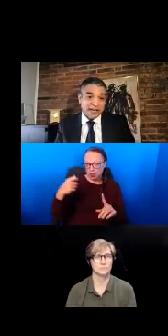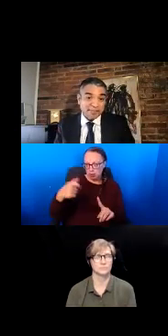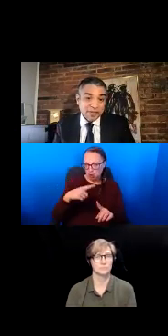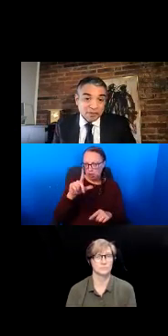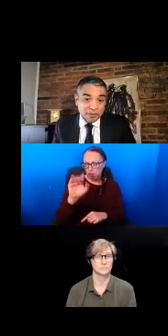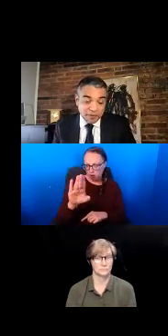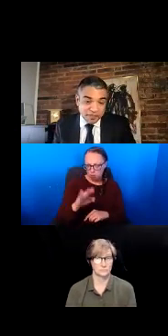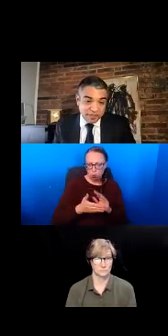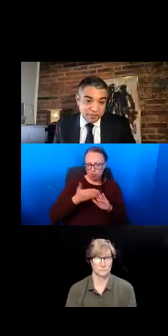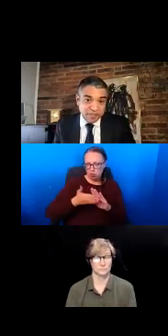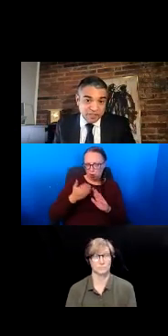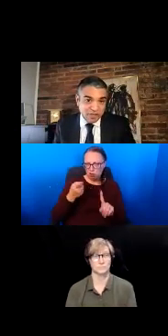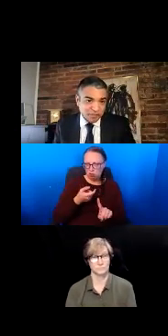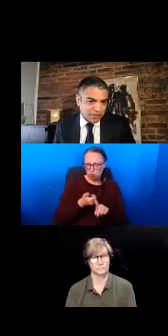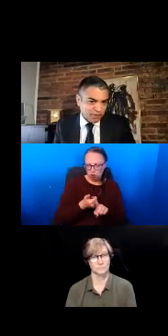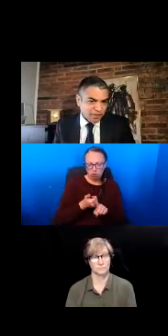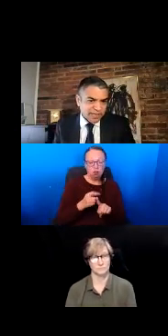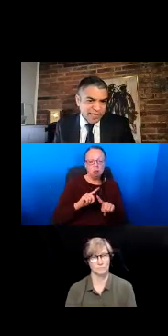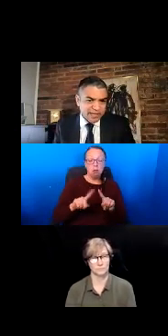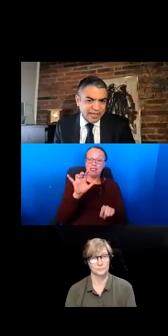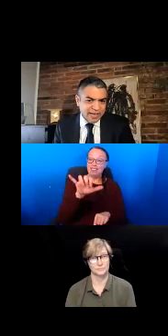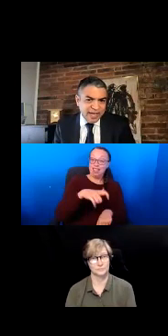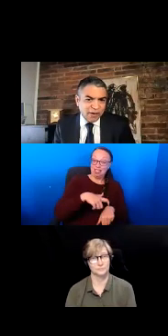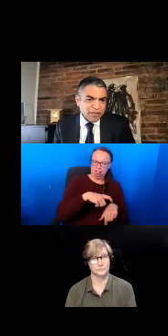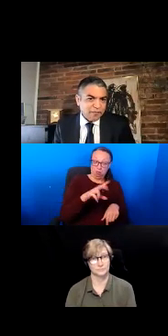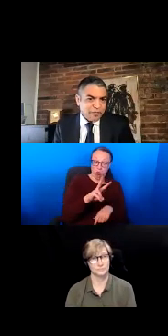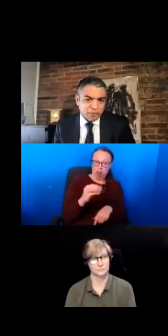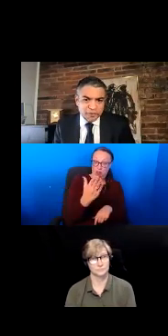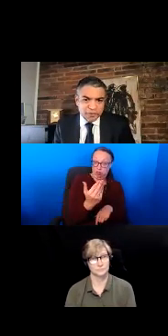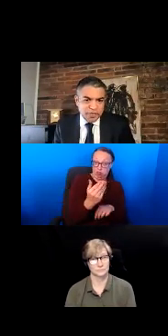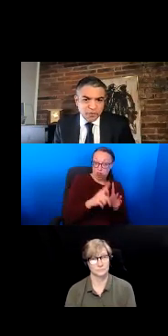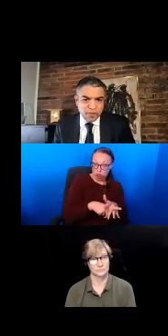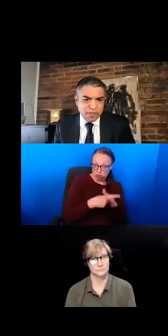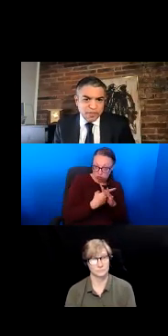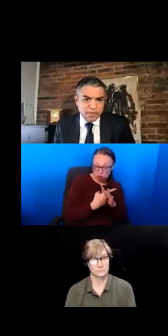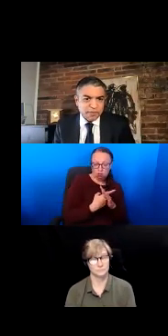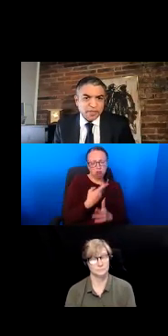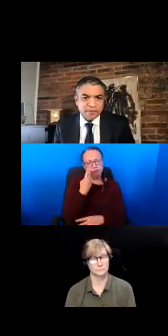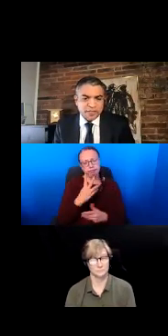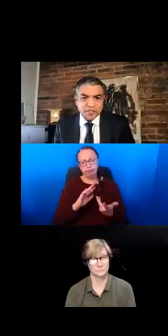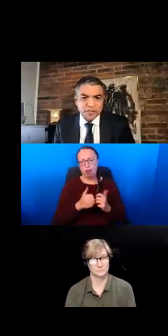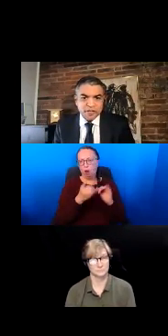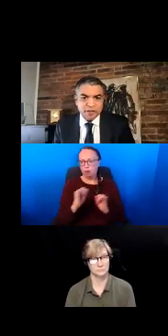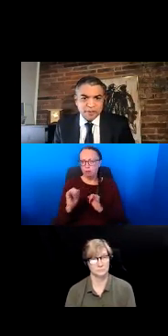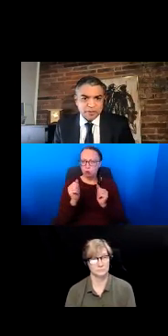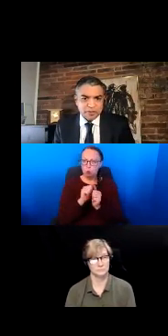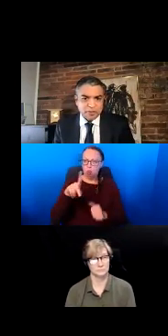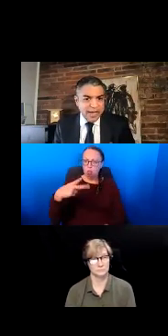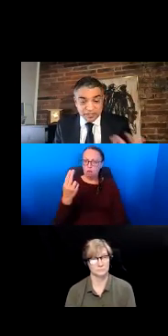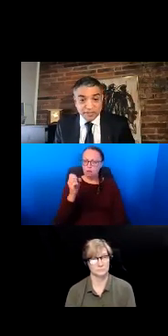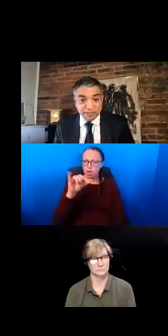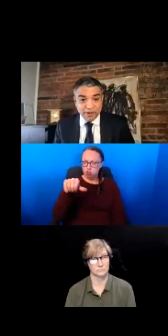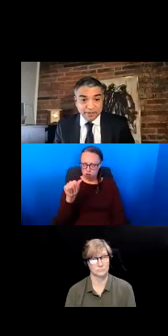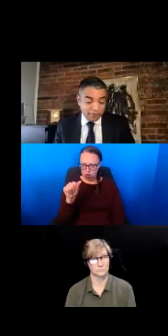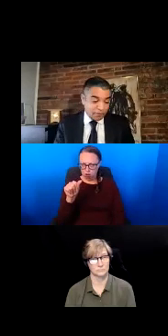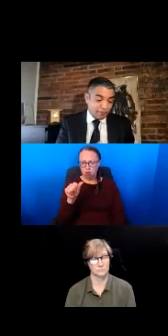the time, what we first did was start by looking at how individuals with aphasia appear to